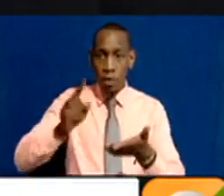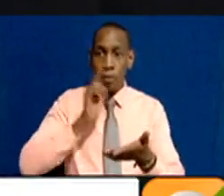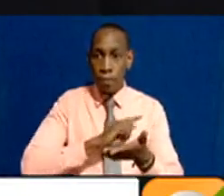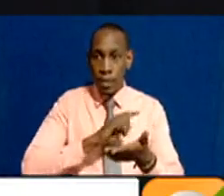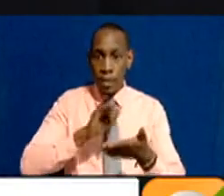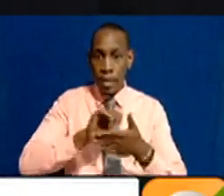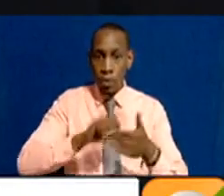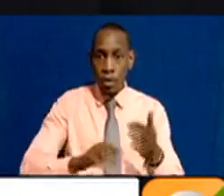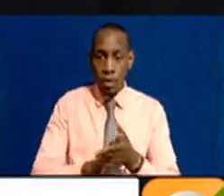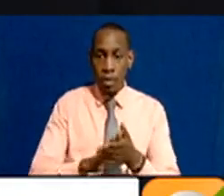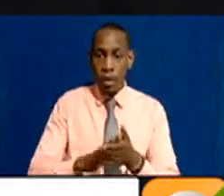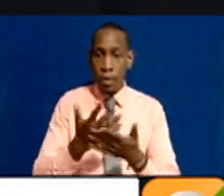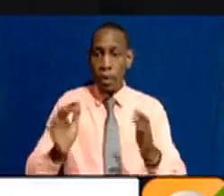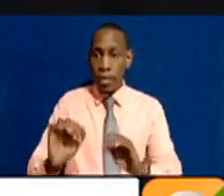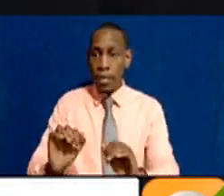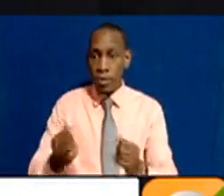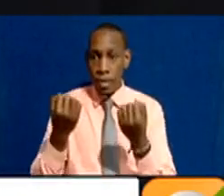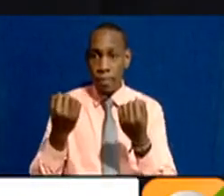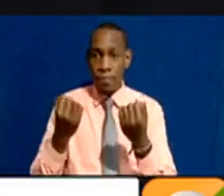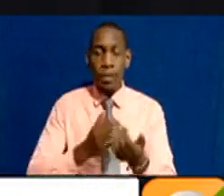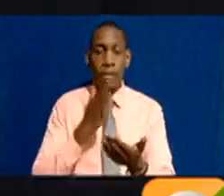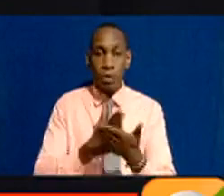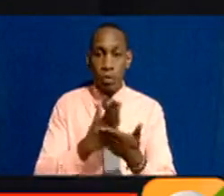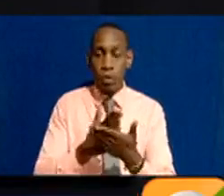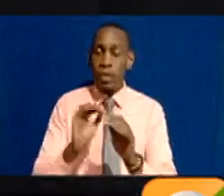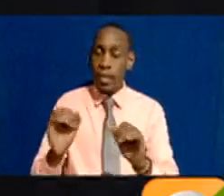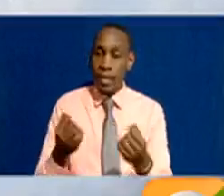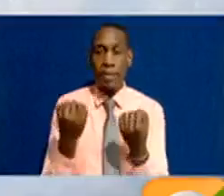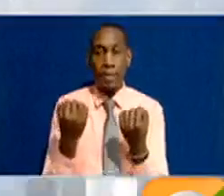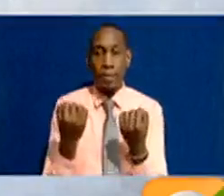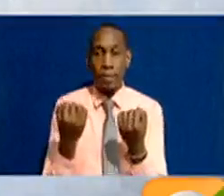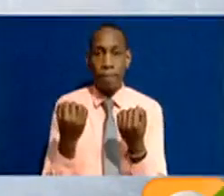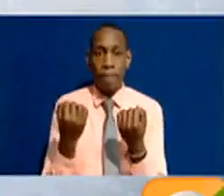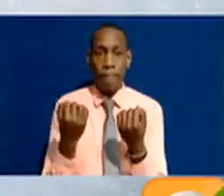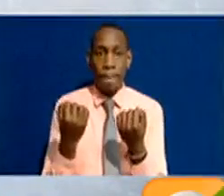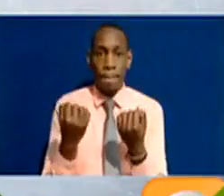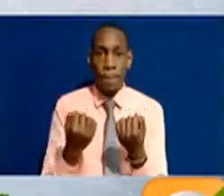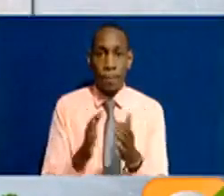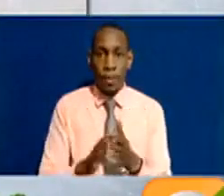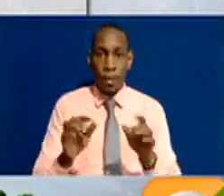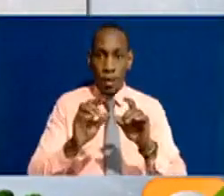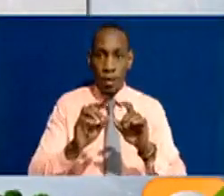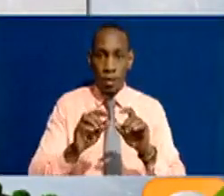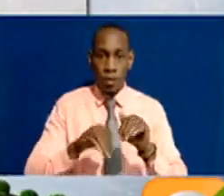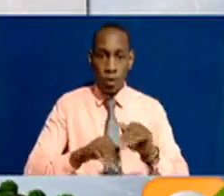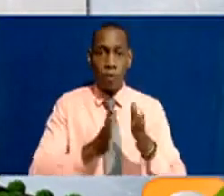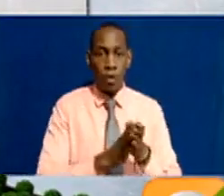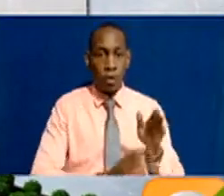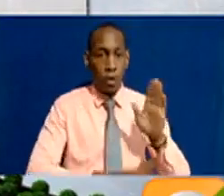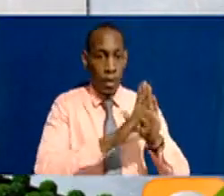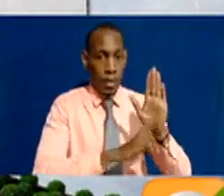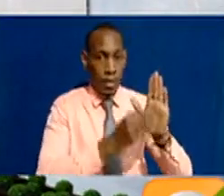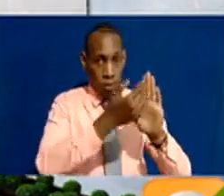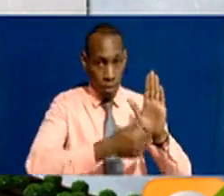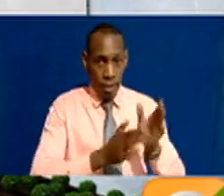that this is safe, indeed, it is safe. According to the laid down biosafety